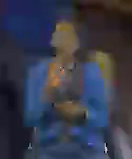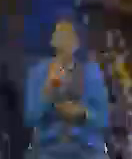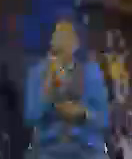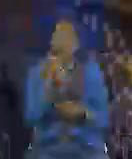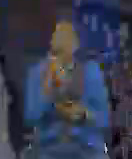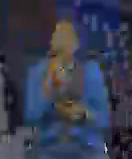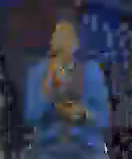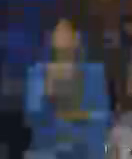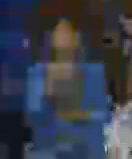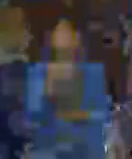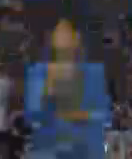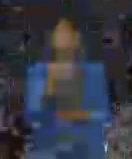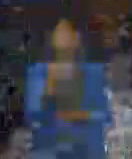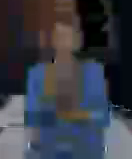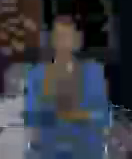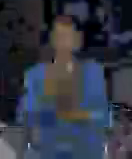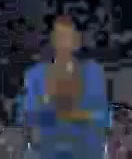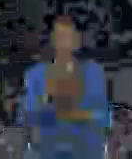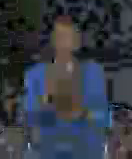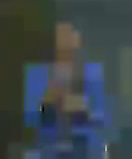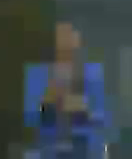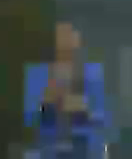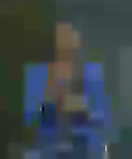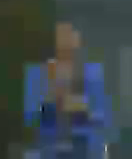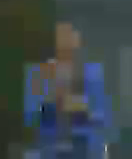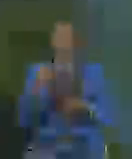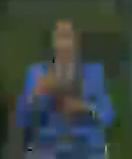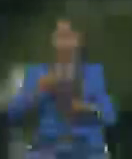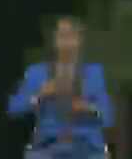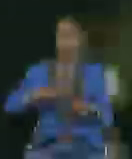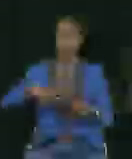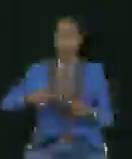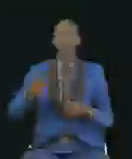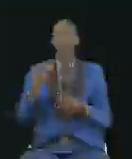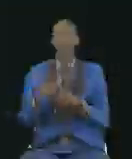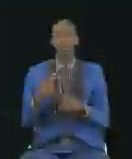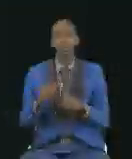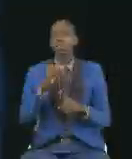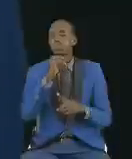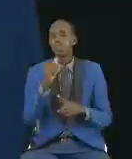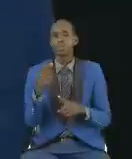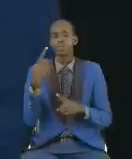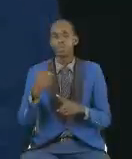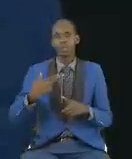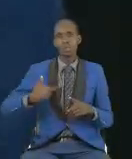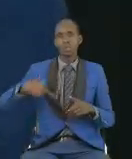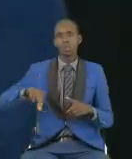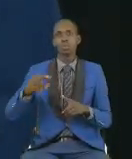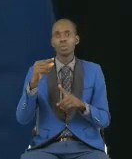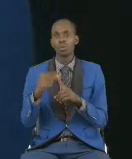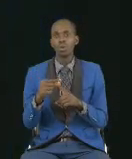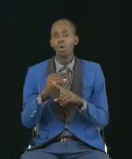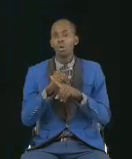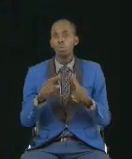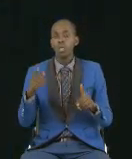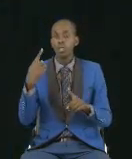not your denominational word, not your religious word, the word of God, which is the word of